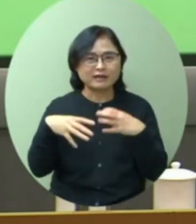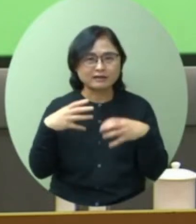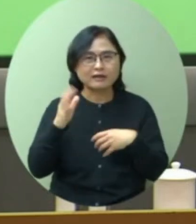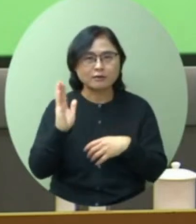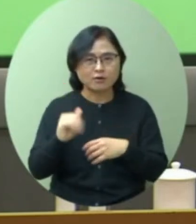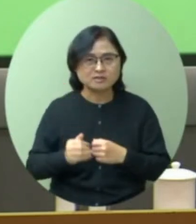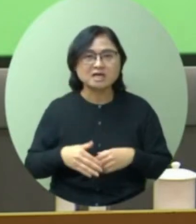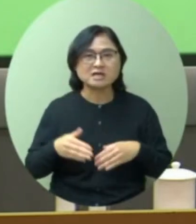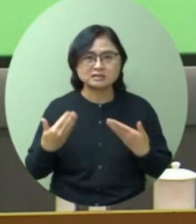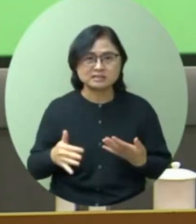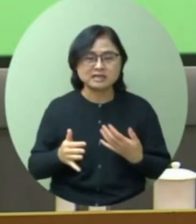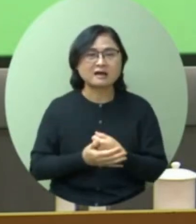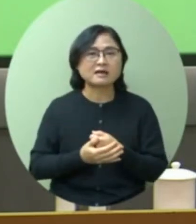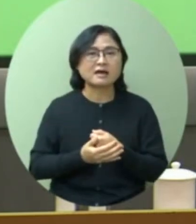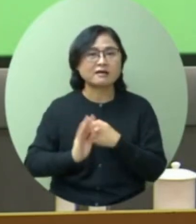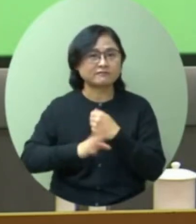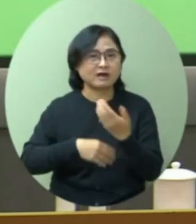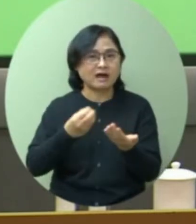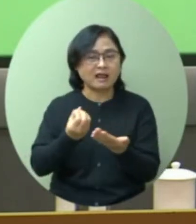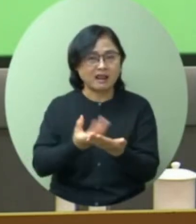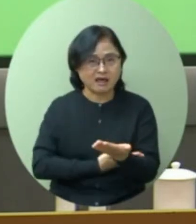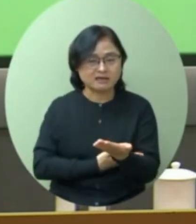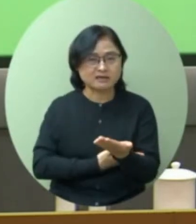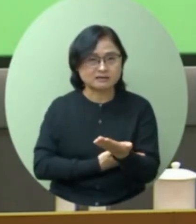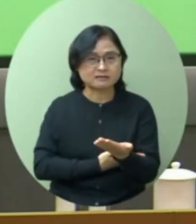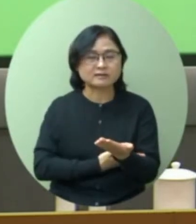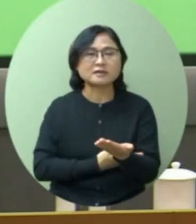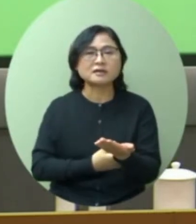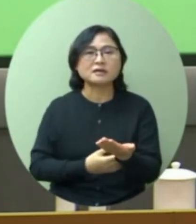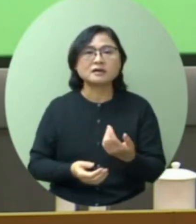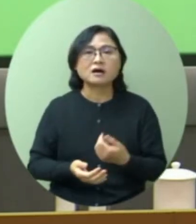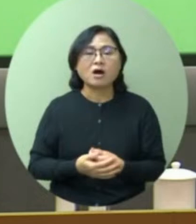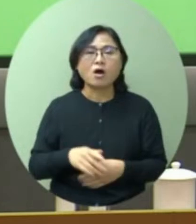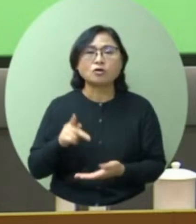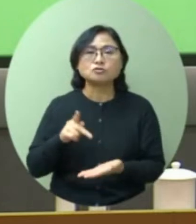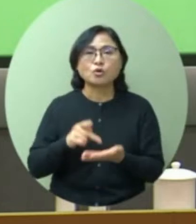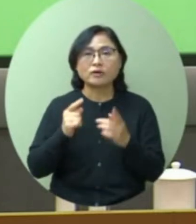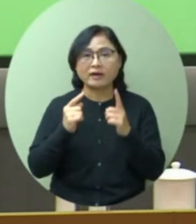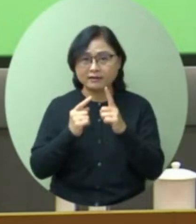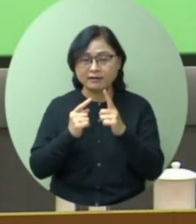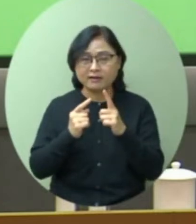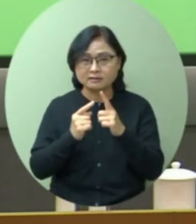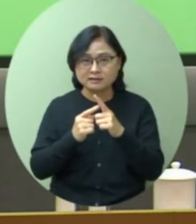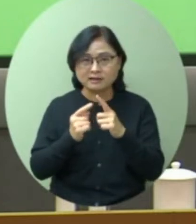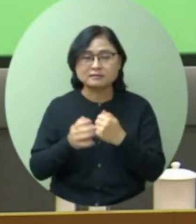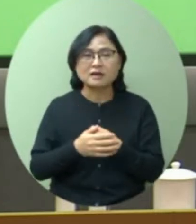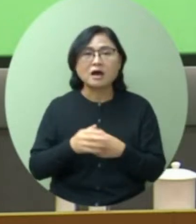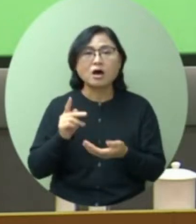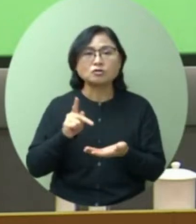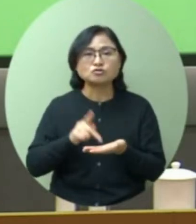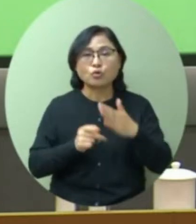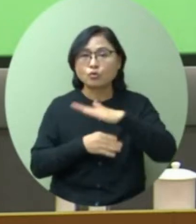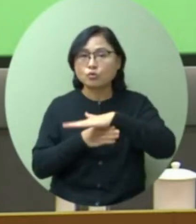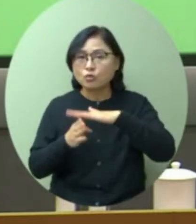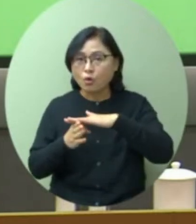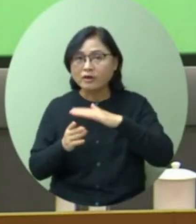tenants are guaranteed 2 contracts. So we have to ensure that tenants' rights are protected under the present